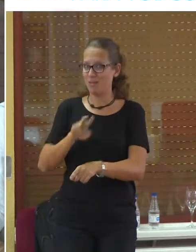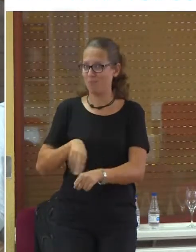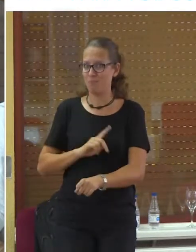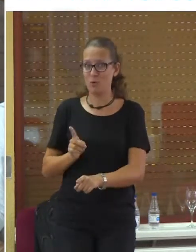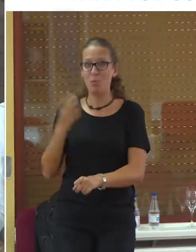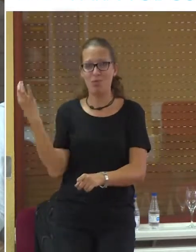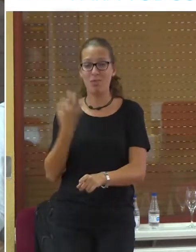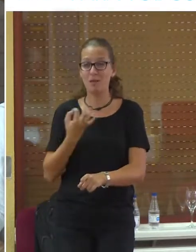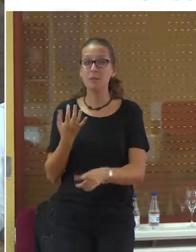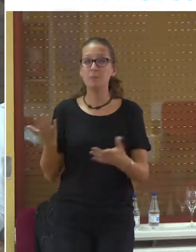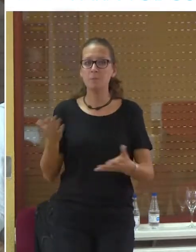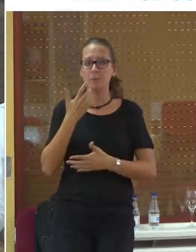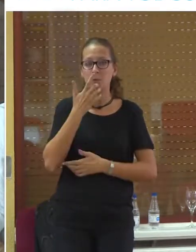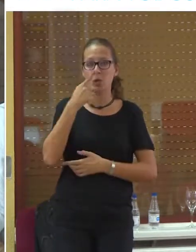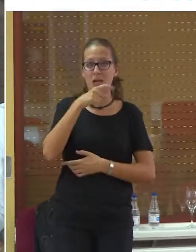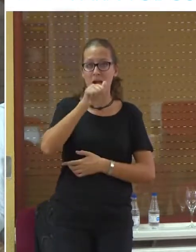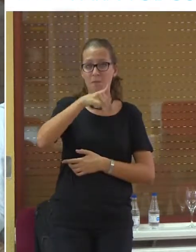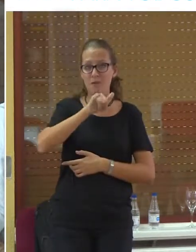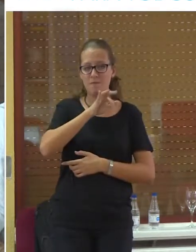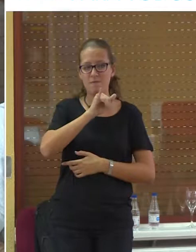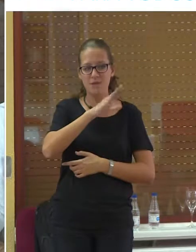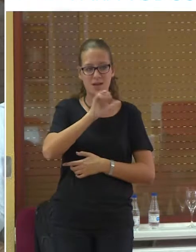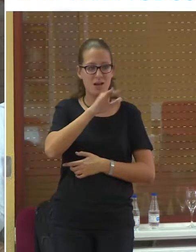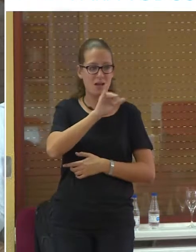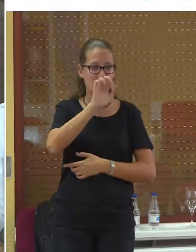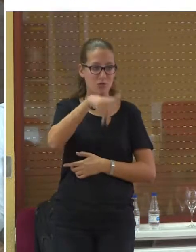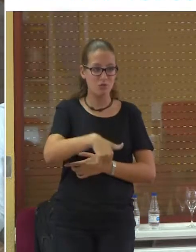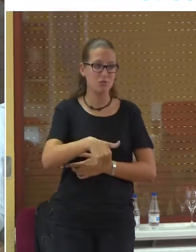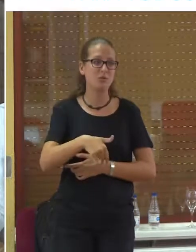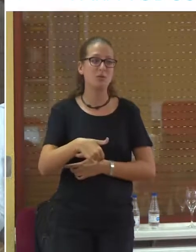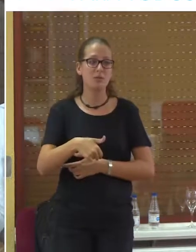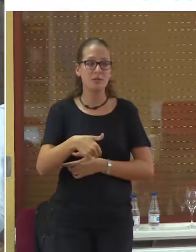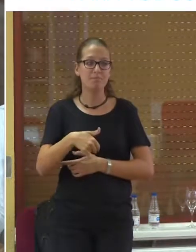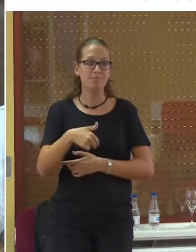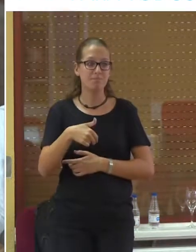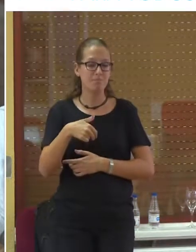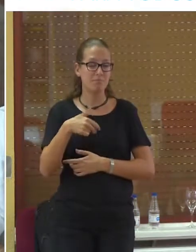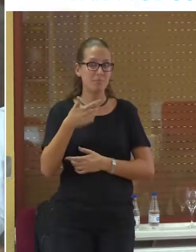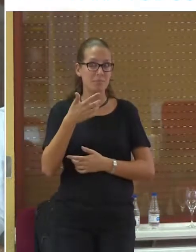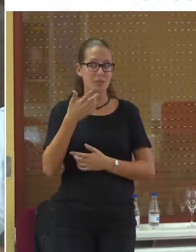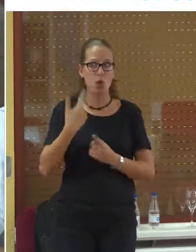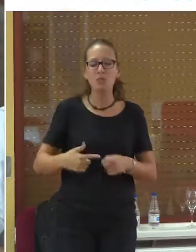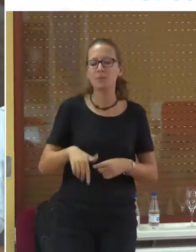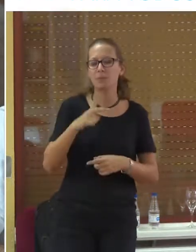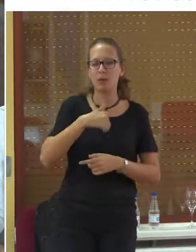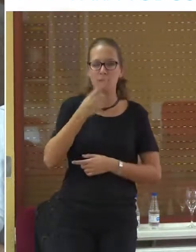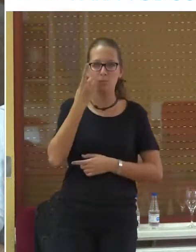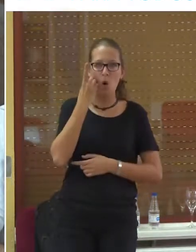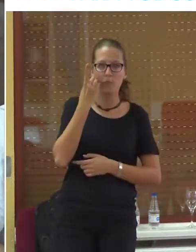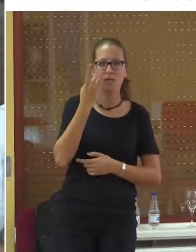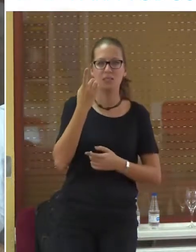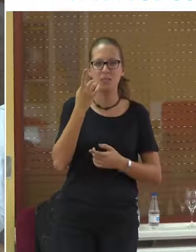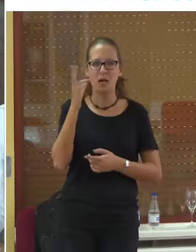Gamification with different elements that are very attractive, really, like, for example, the mobile devices, the